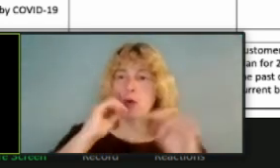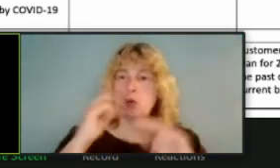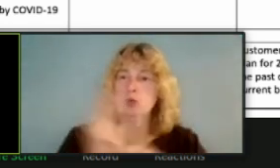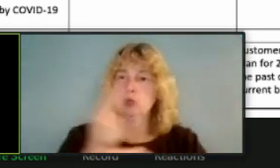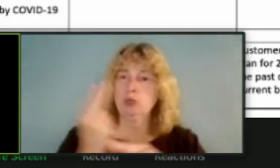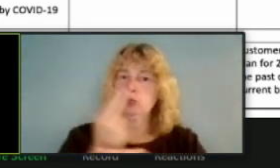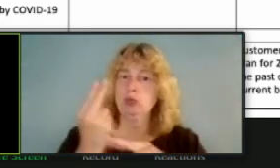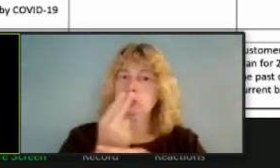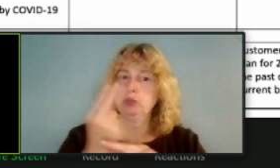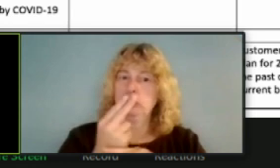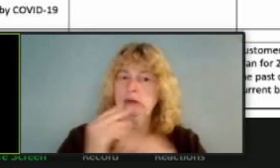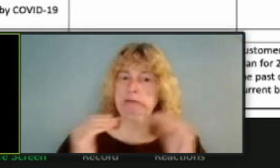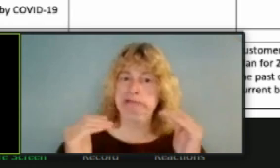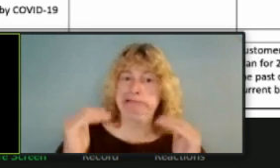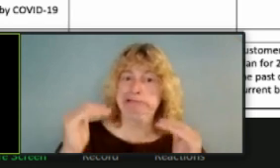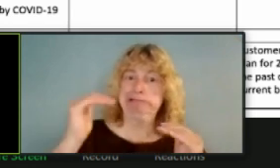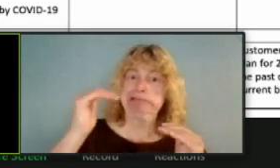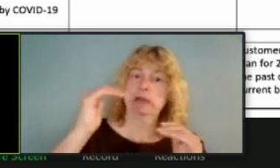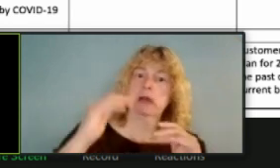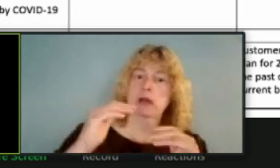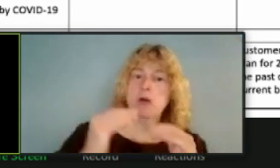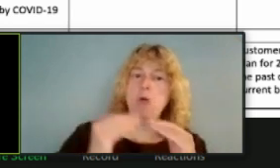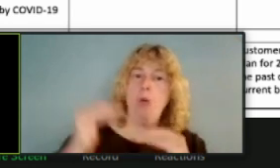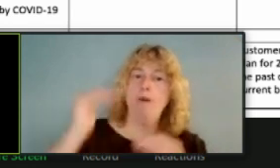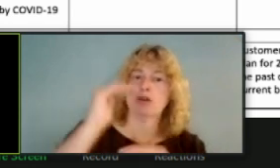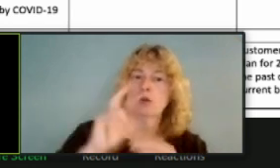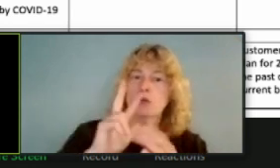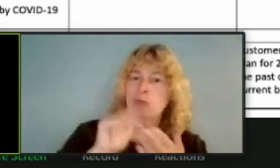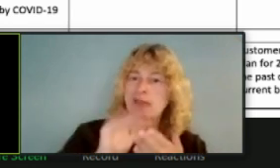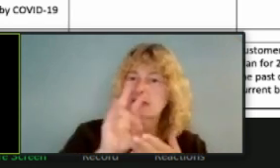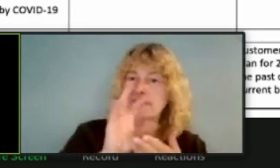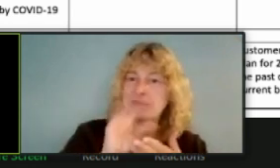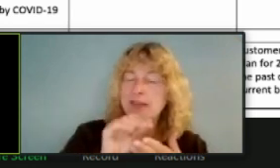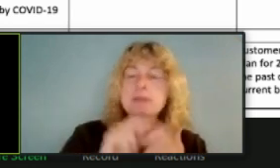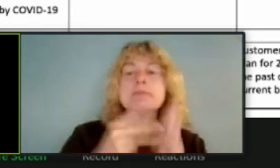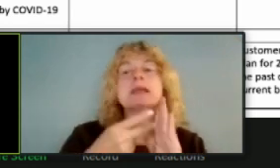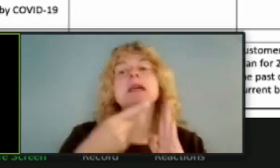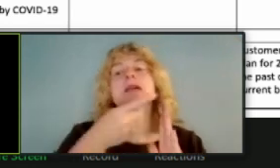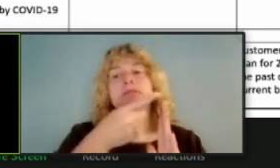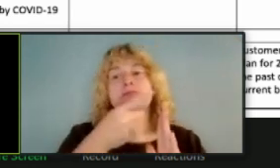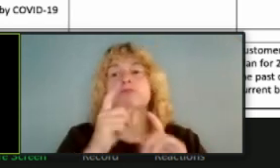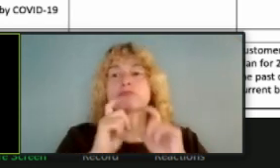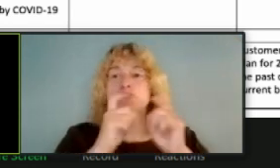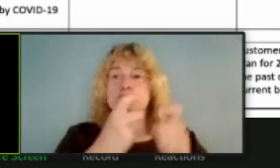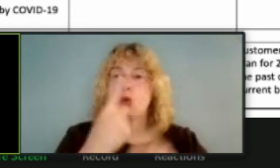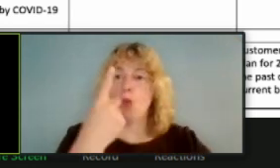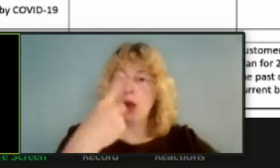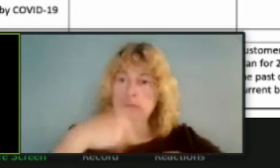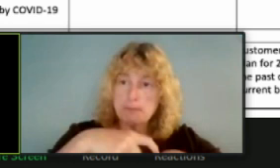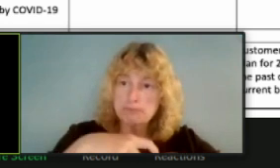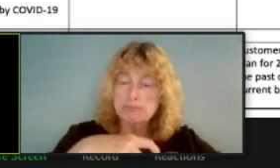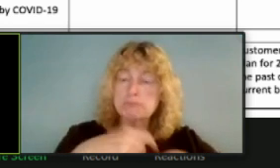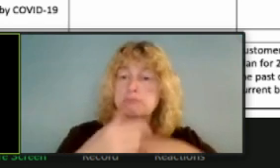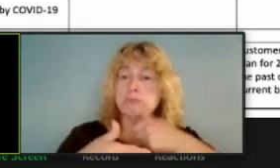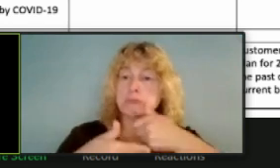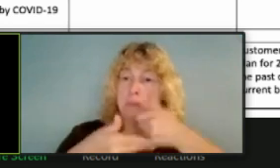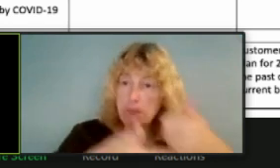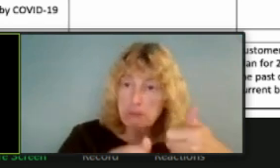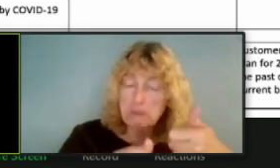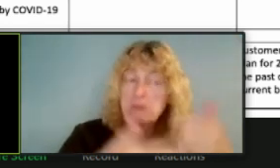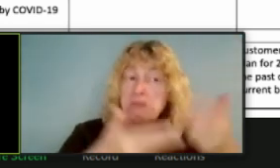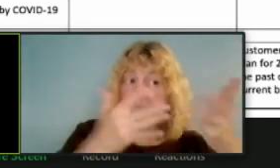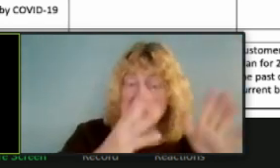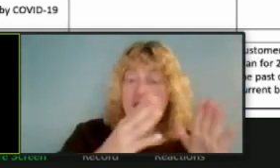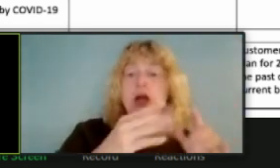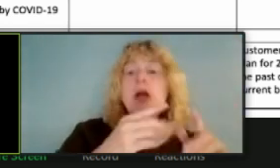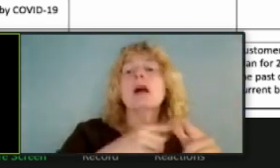get one-time assistance towards their bills, and then they can roll on one of DTE's other payment plans. The home